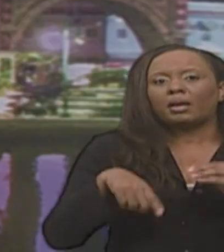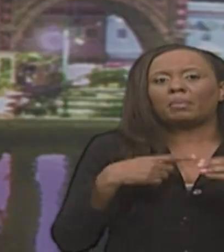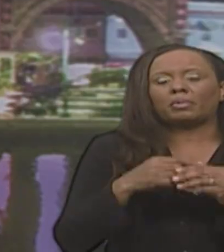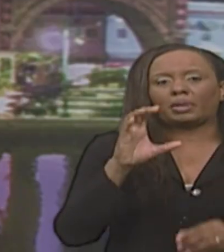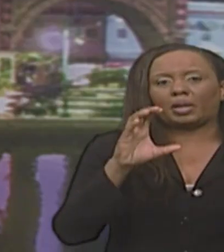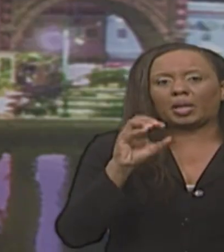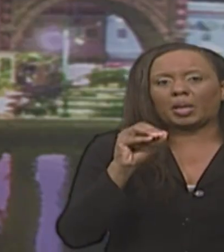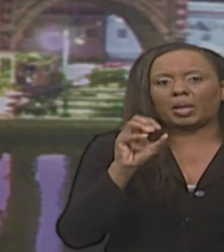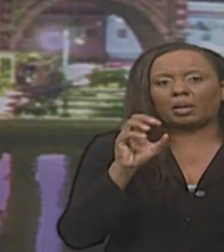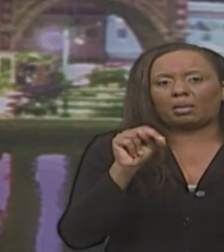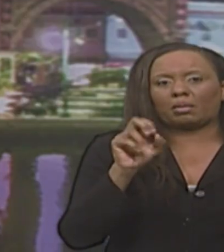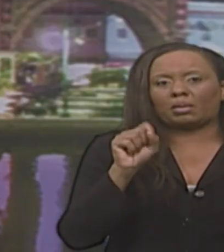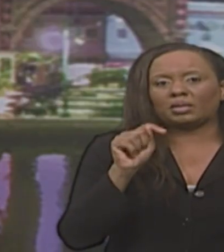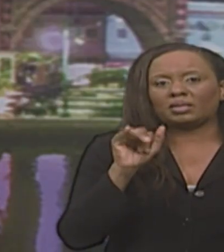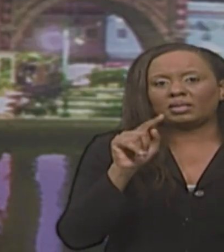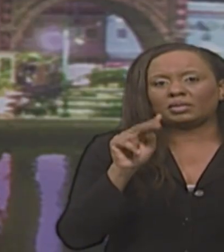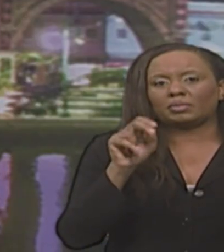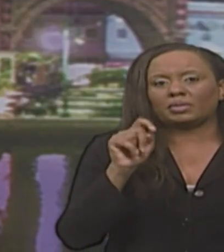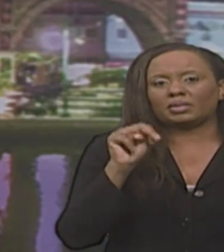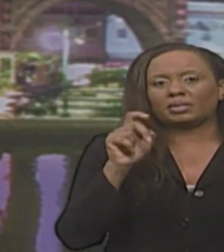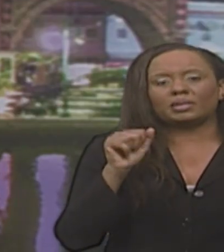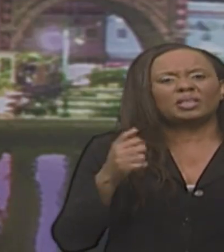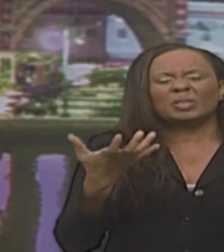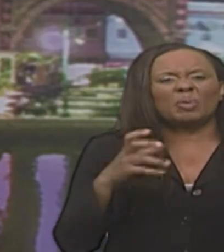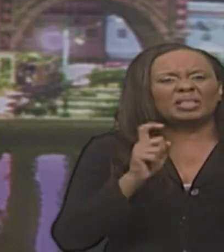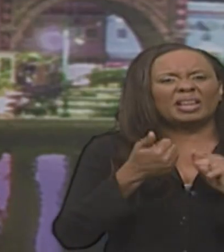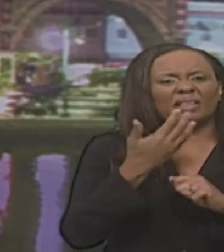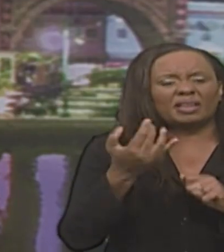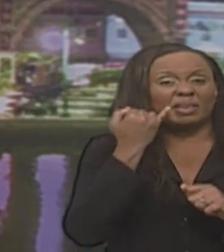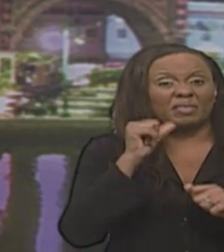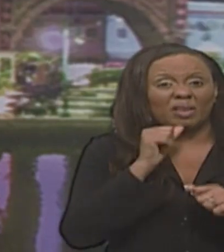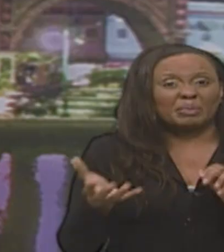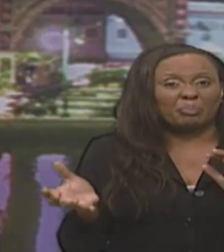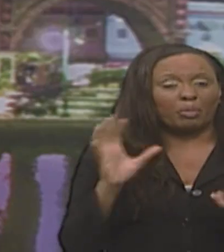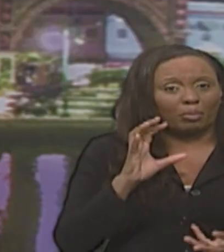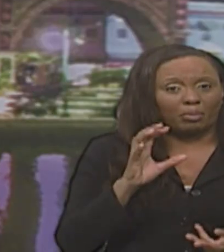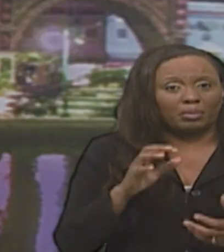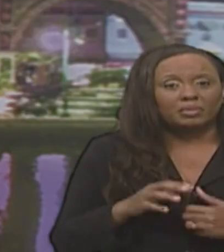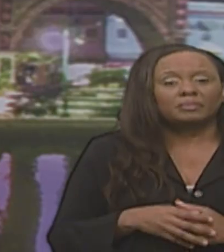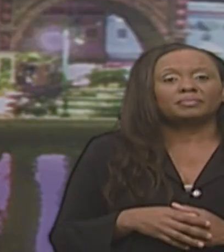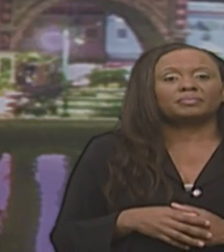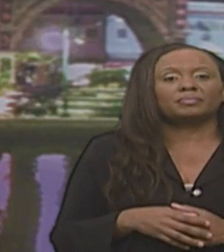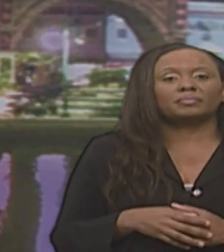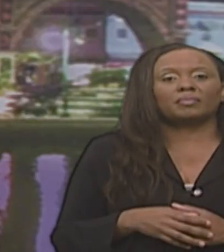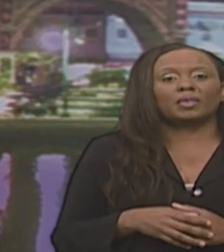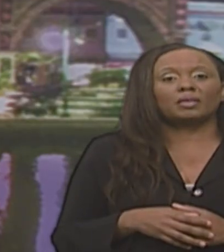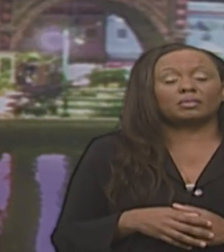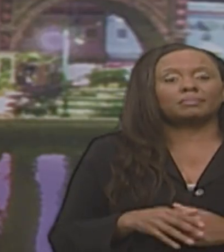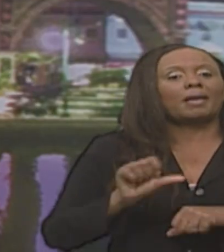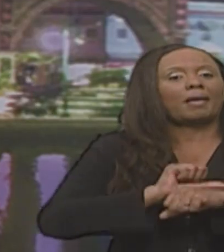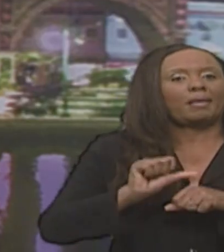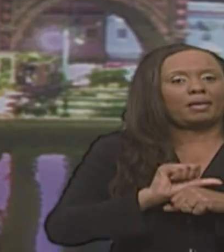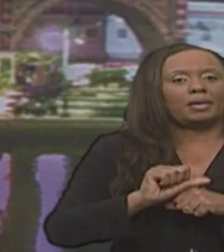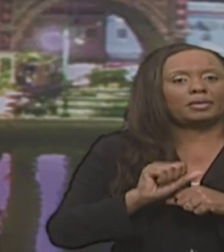said any changes at this time would likely result in a disruption of the process. And as the announcement of the Antigua Parliament's